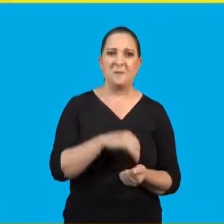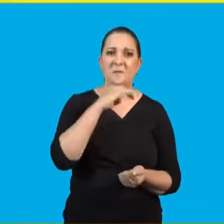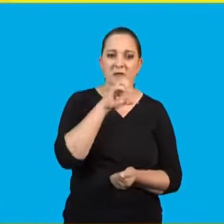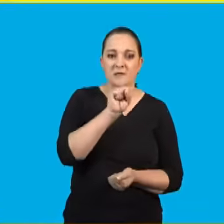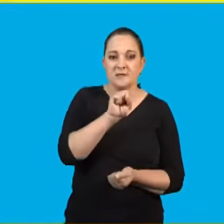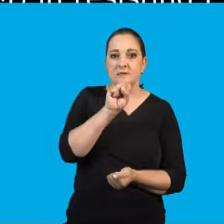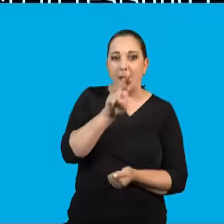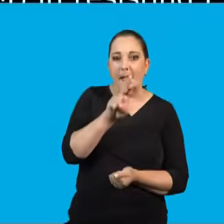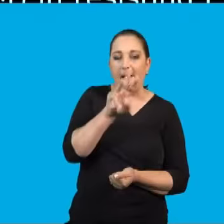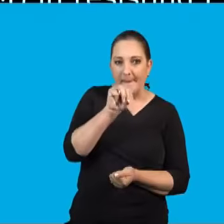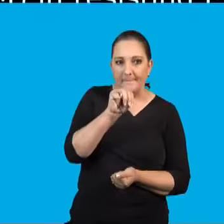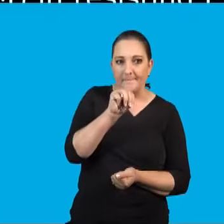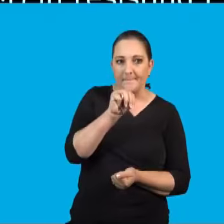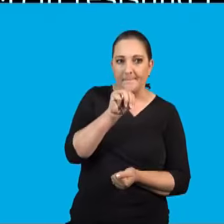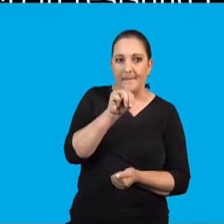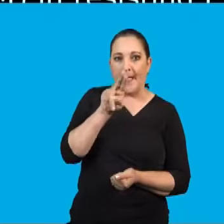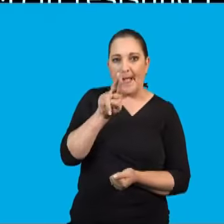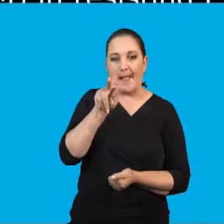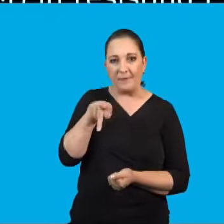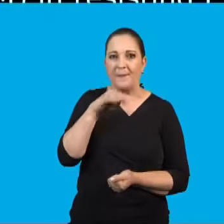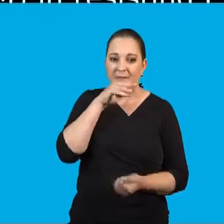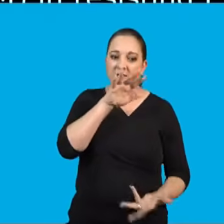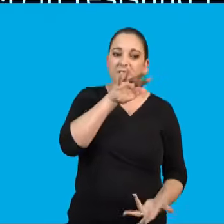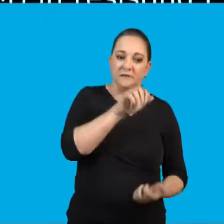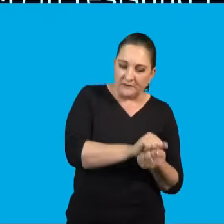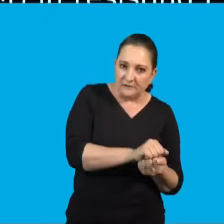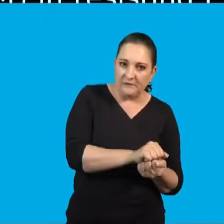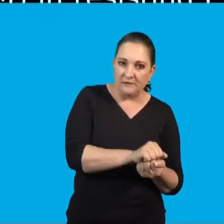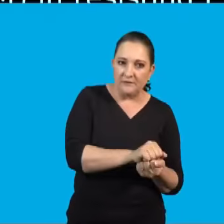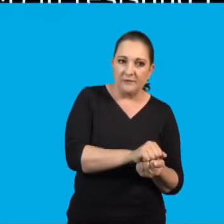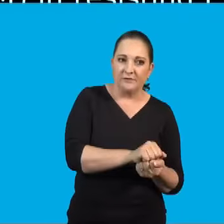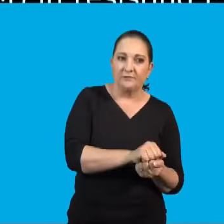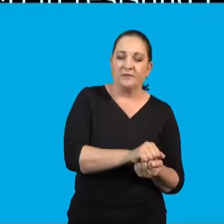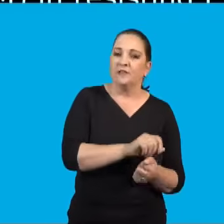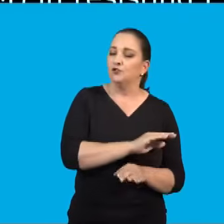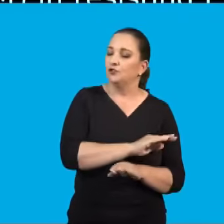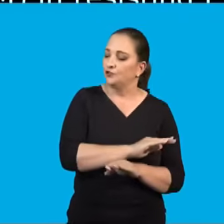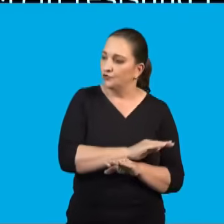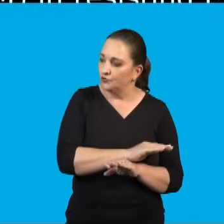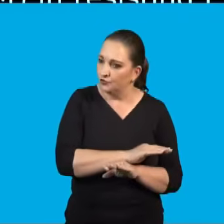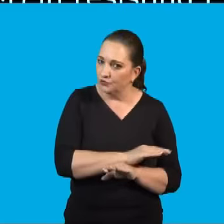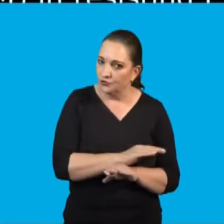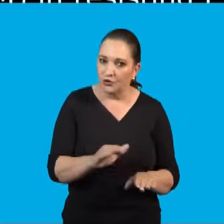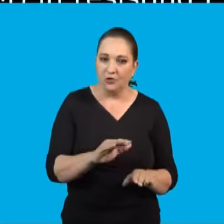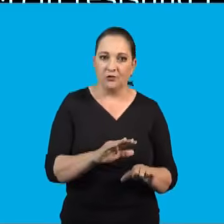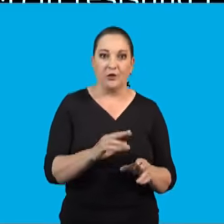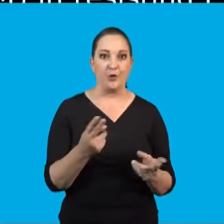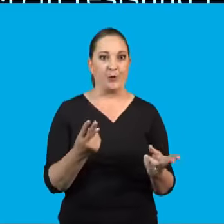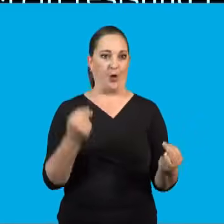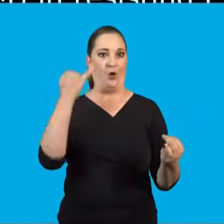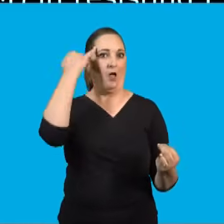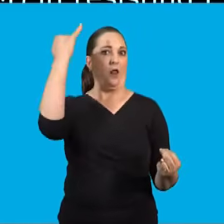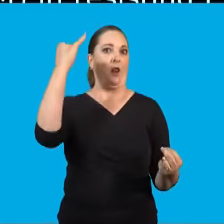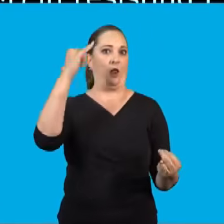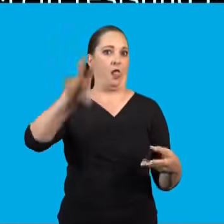up, you are summing up your argument. Please make sure that you do not include new